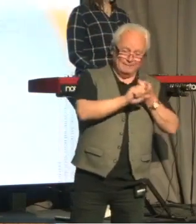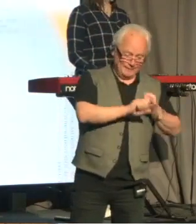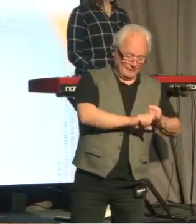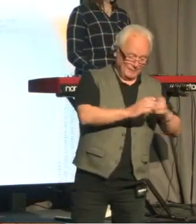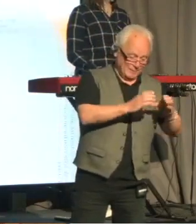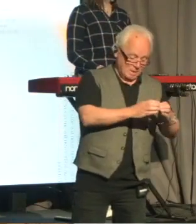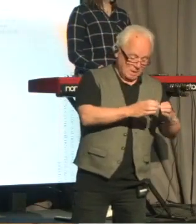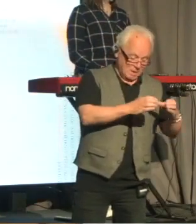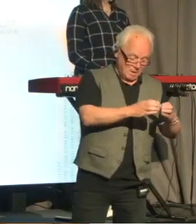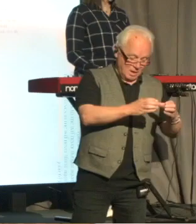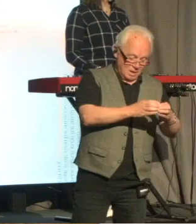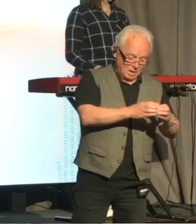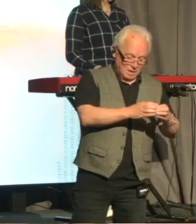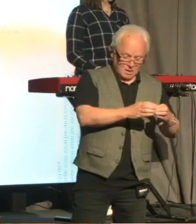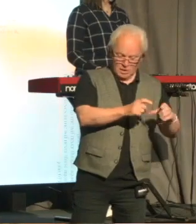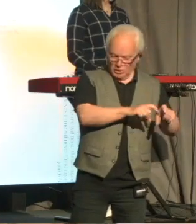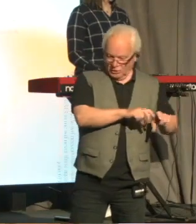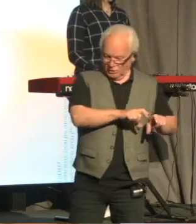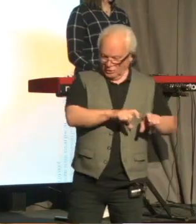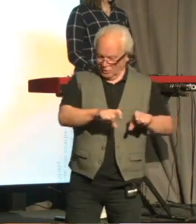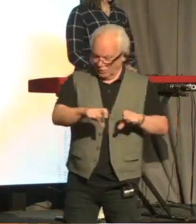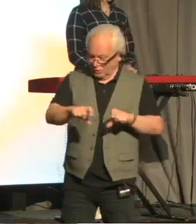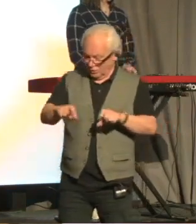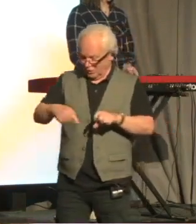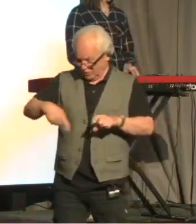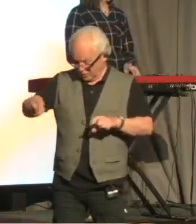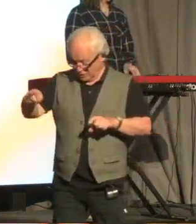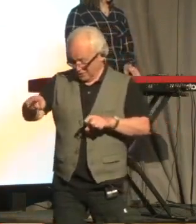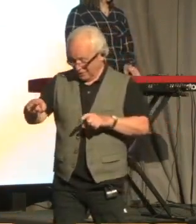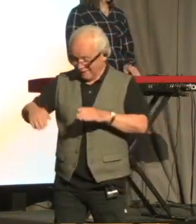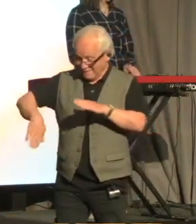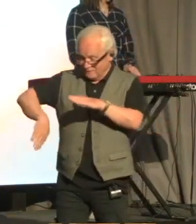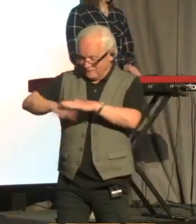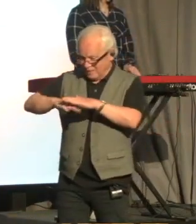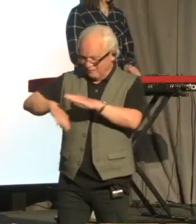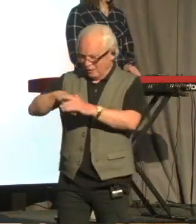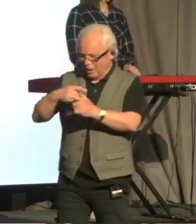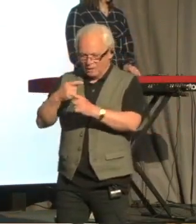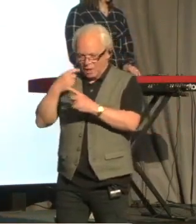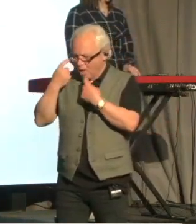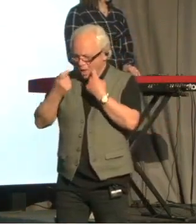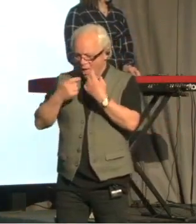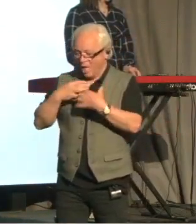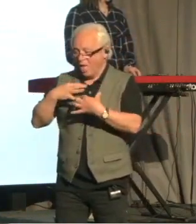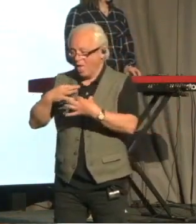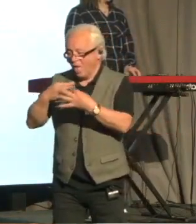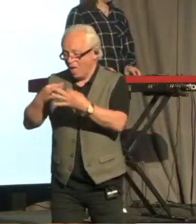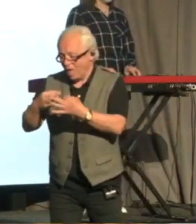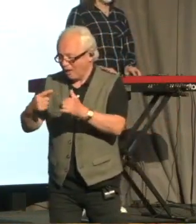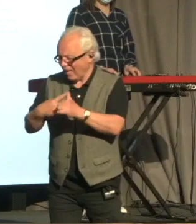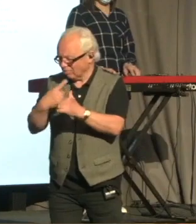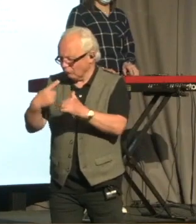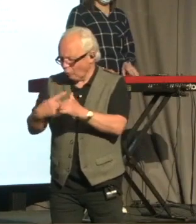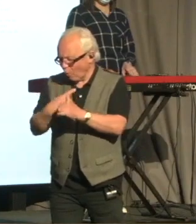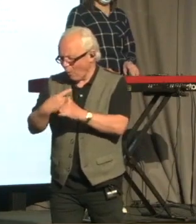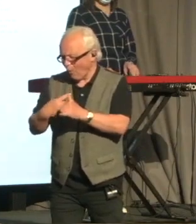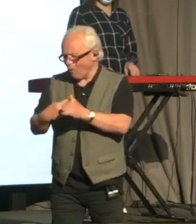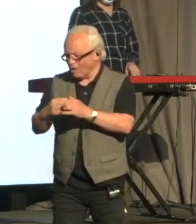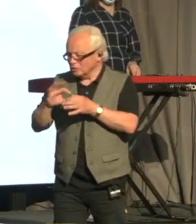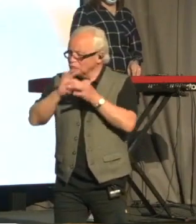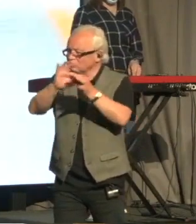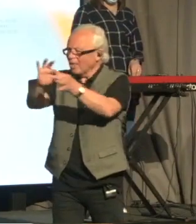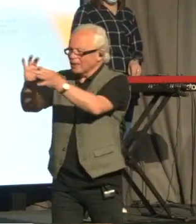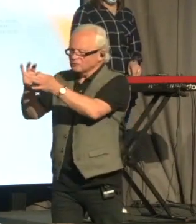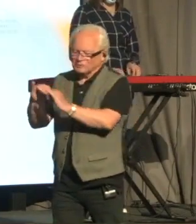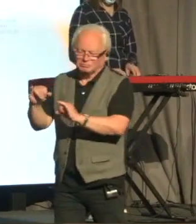you're filling the void with. I don't know what that is. If that's alcohol or